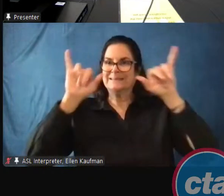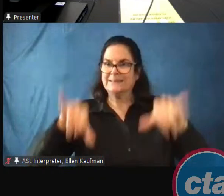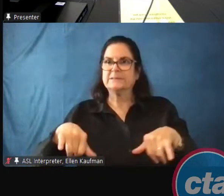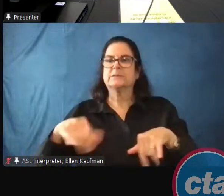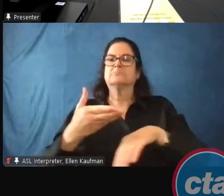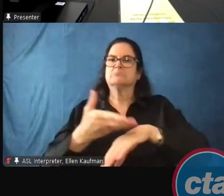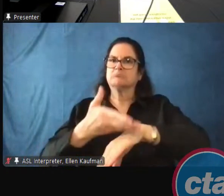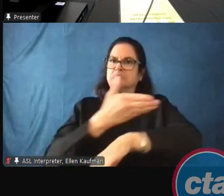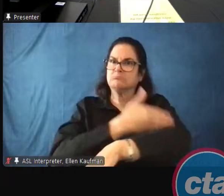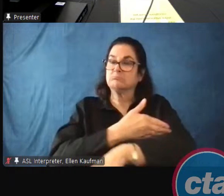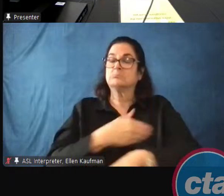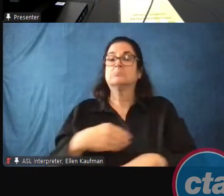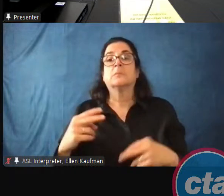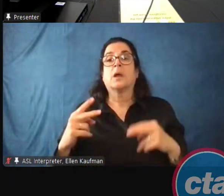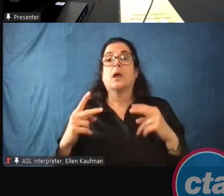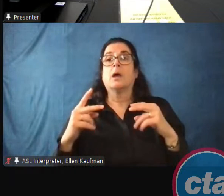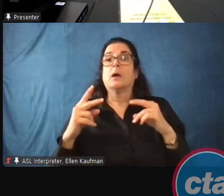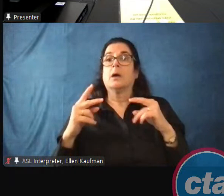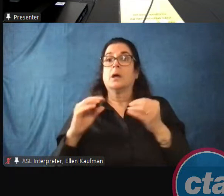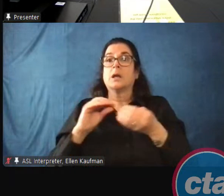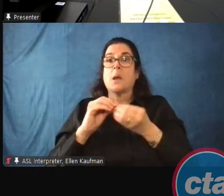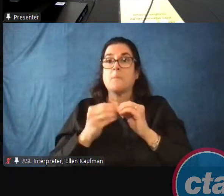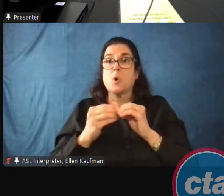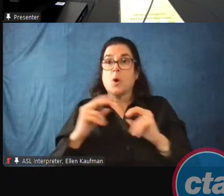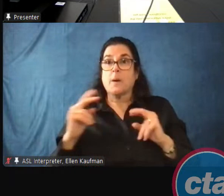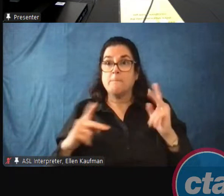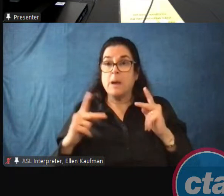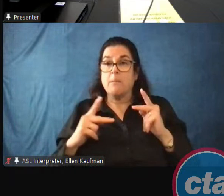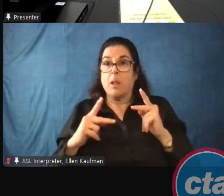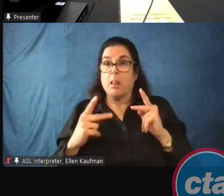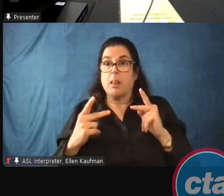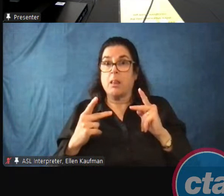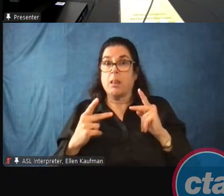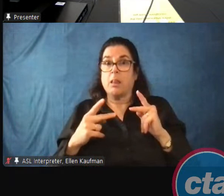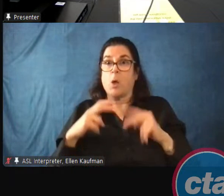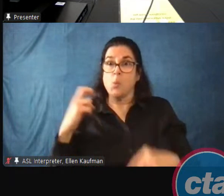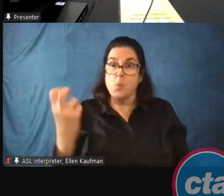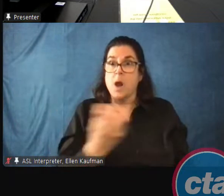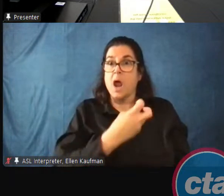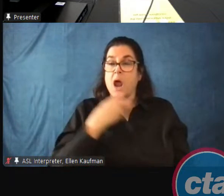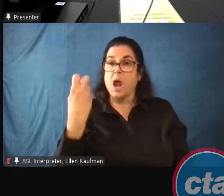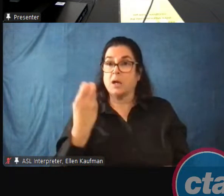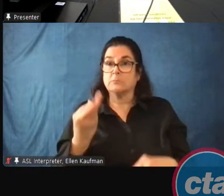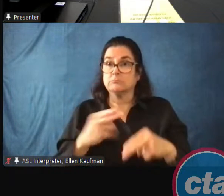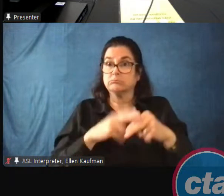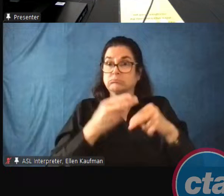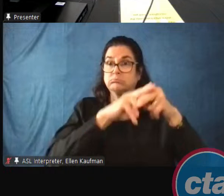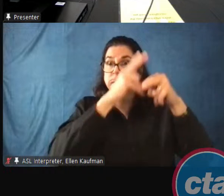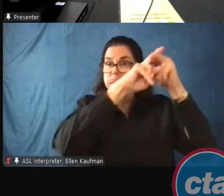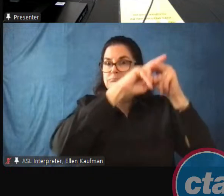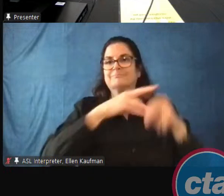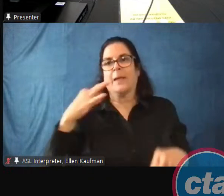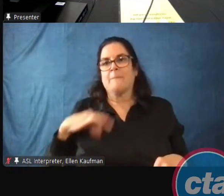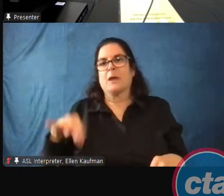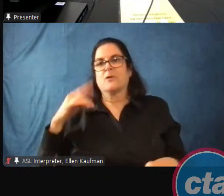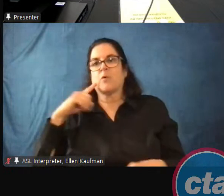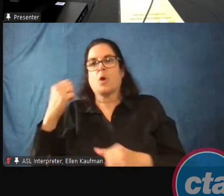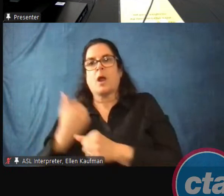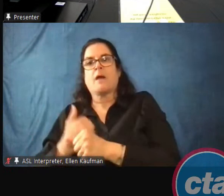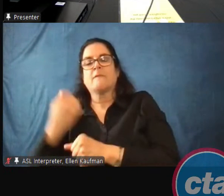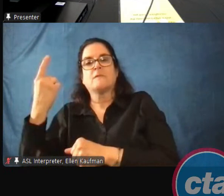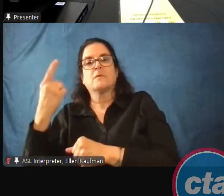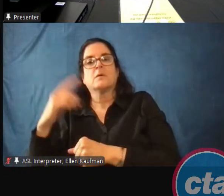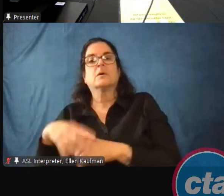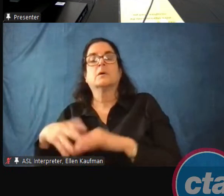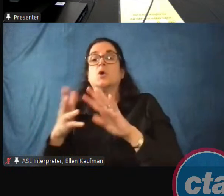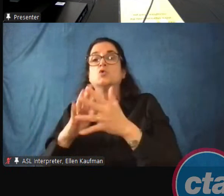people take transit, the better for everyone. What we are looking at here is the vehicles traffic